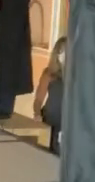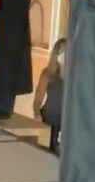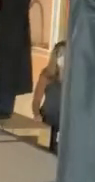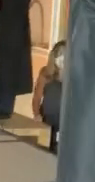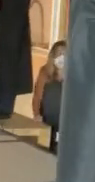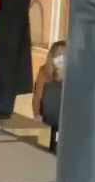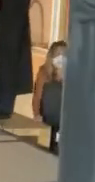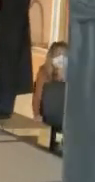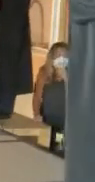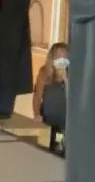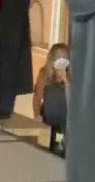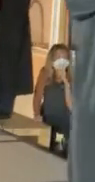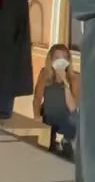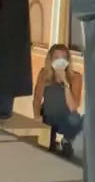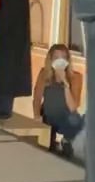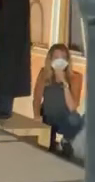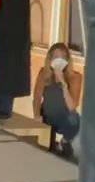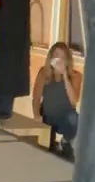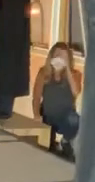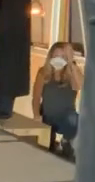Emily Stephanie Arquette.